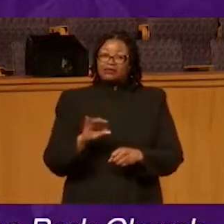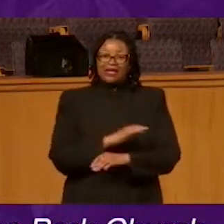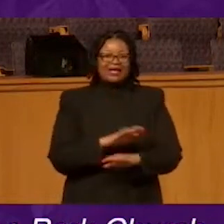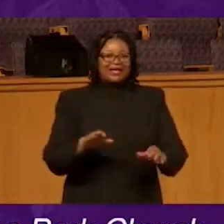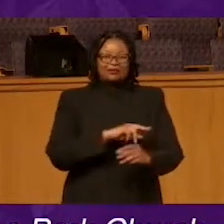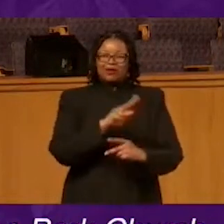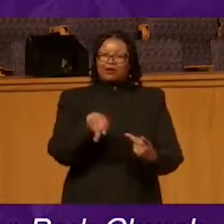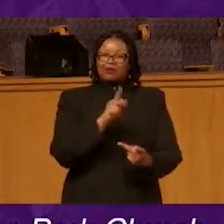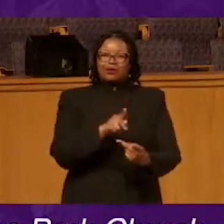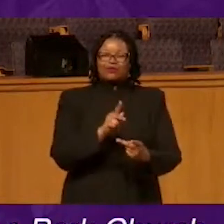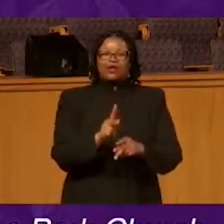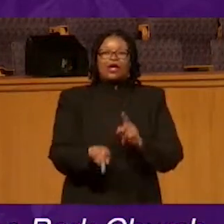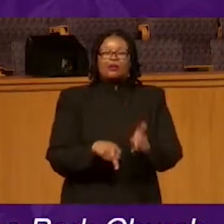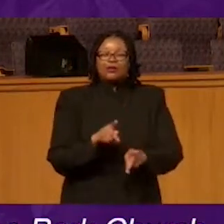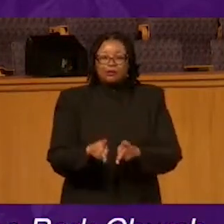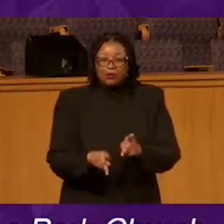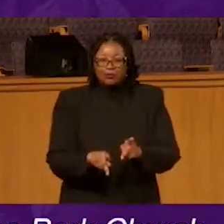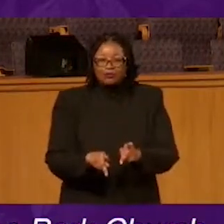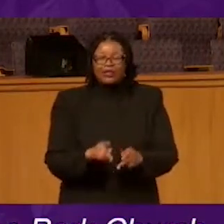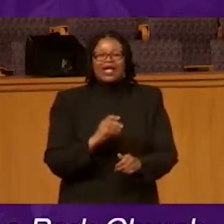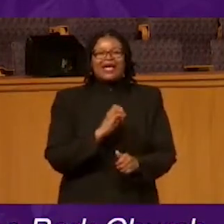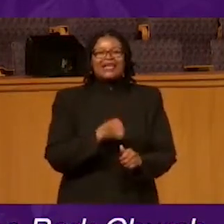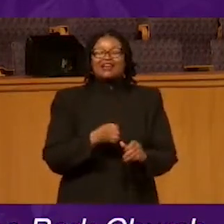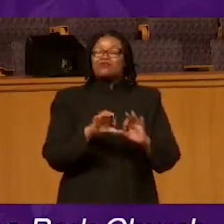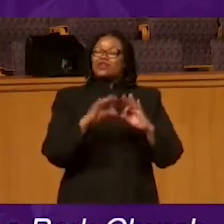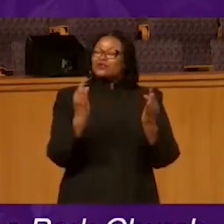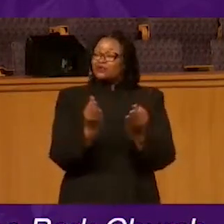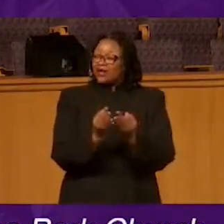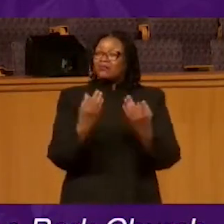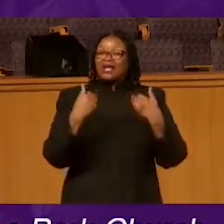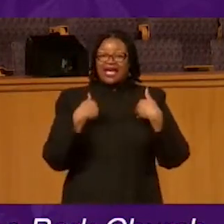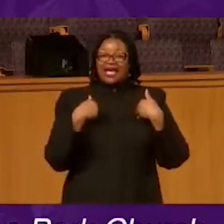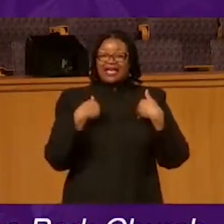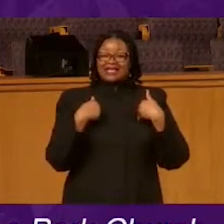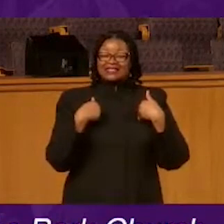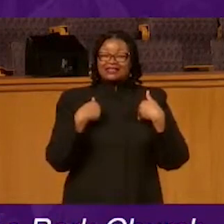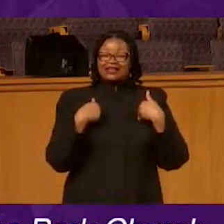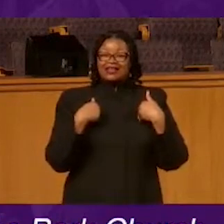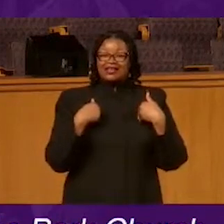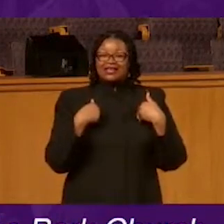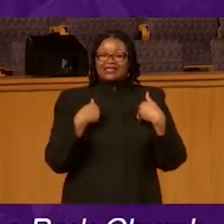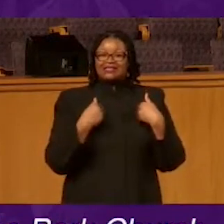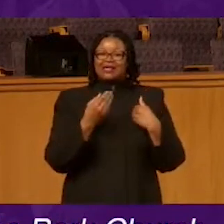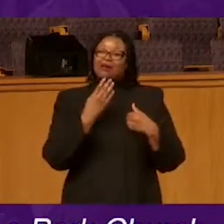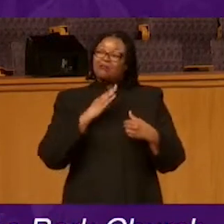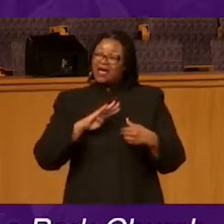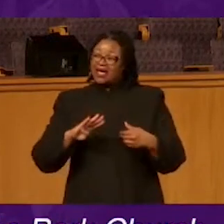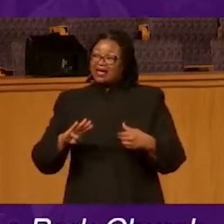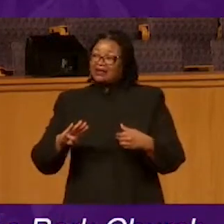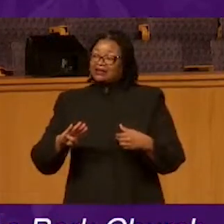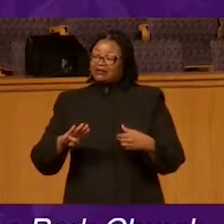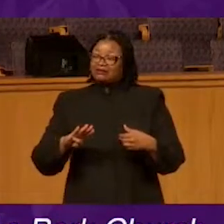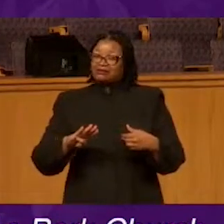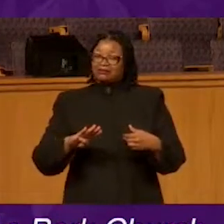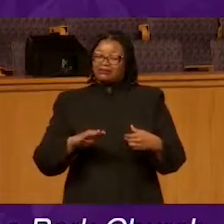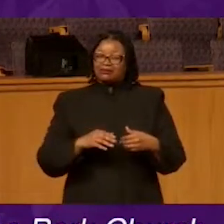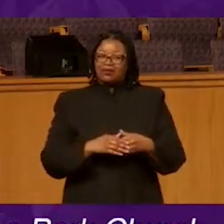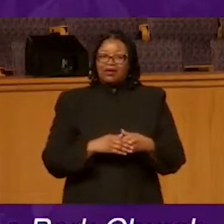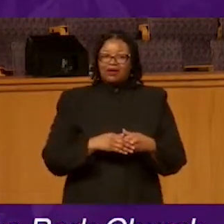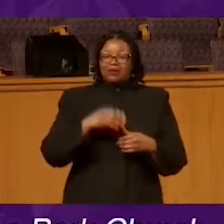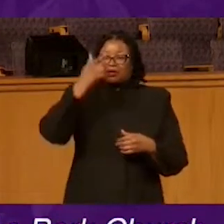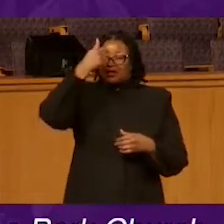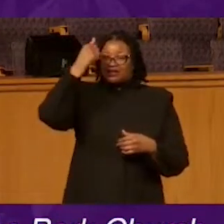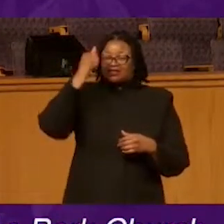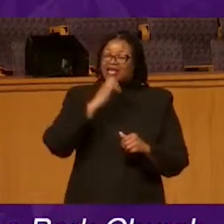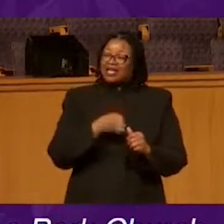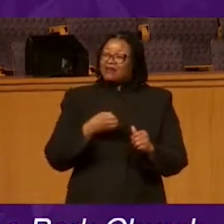people. And hence, every family has its rubs, because every person has